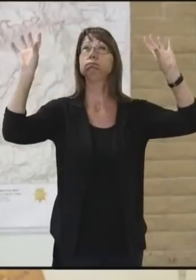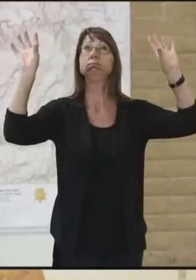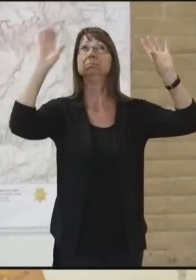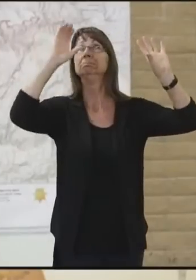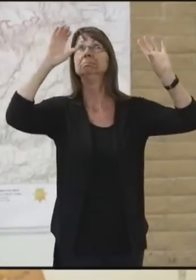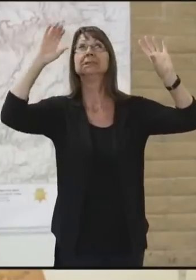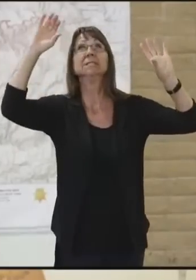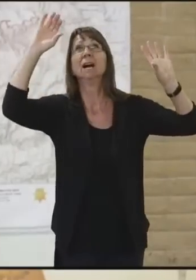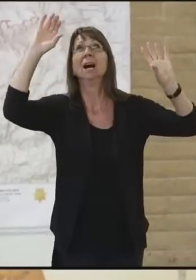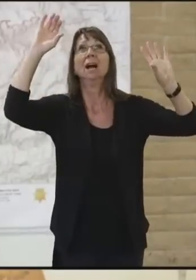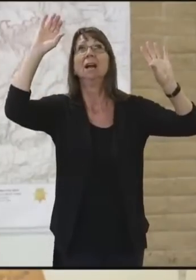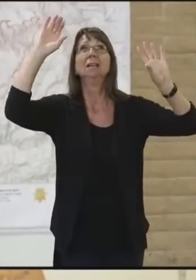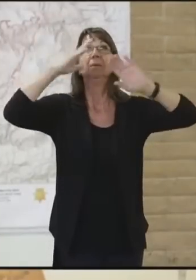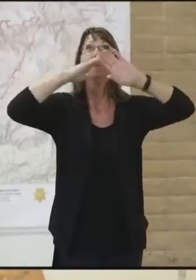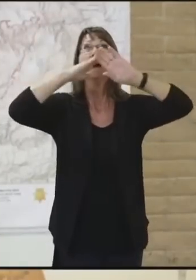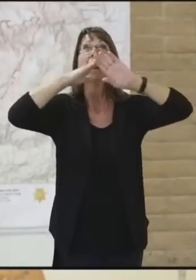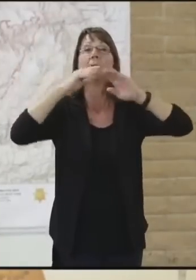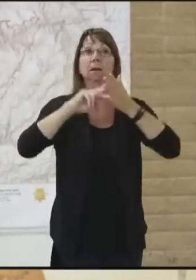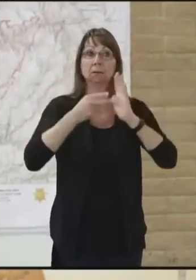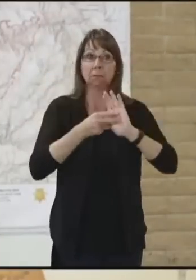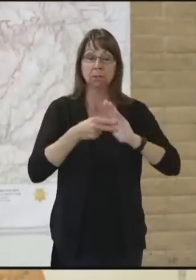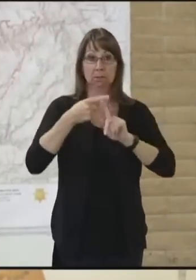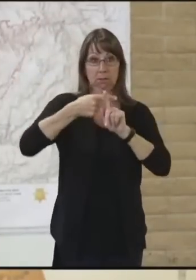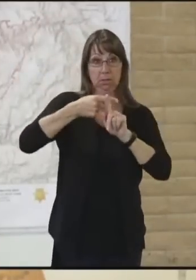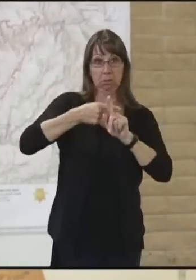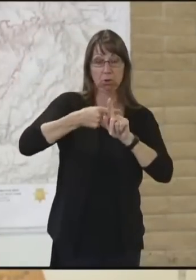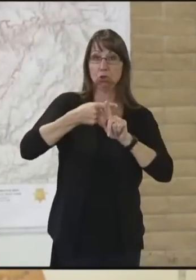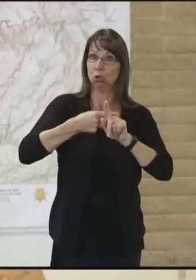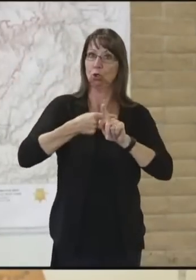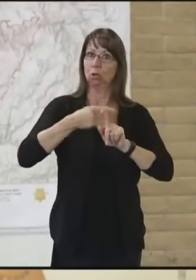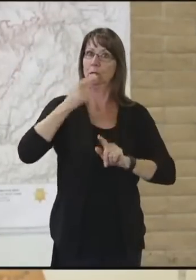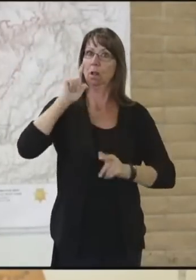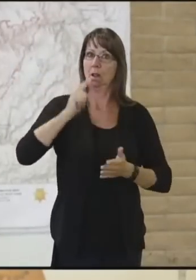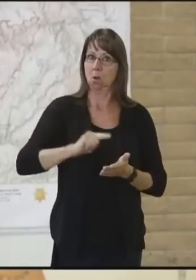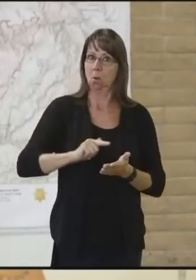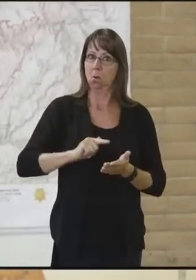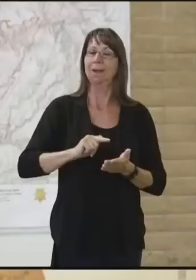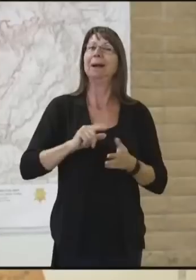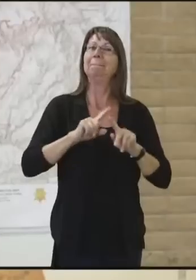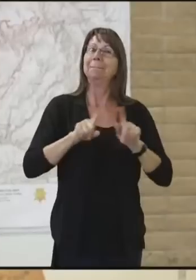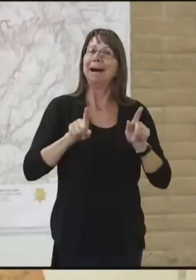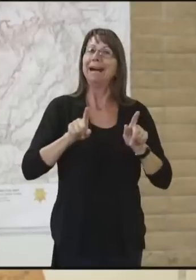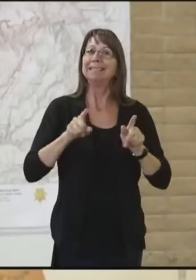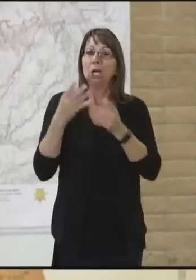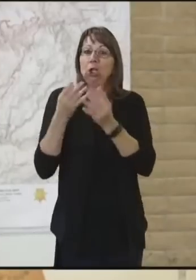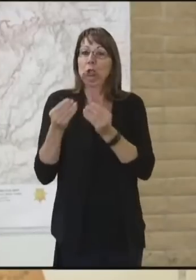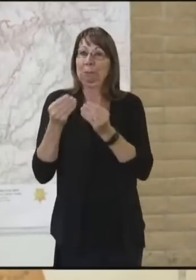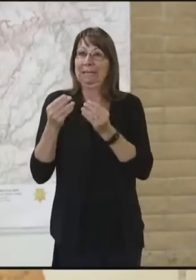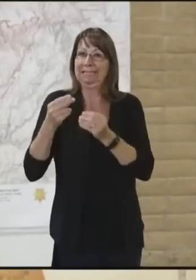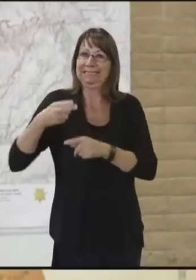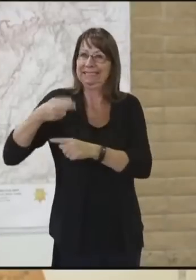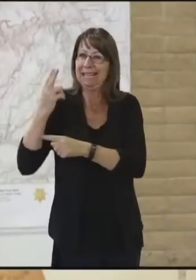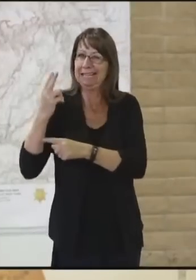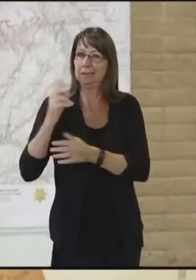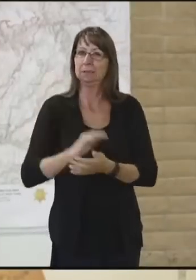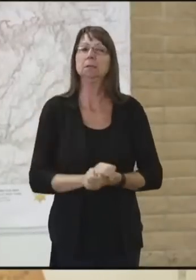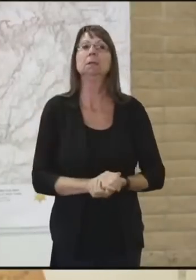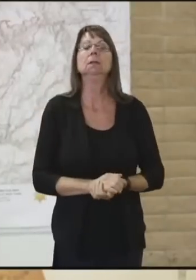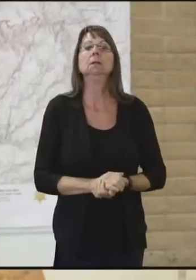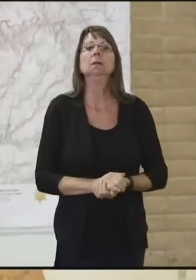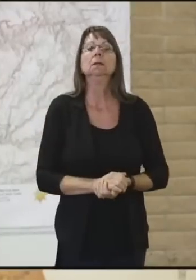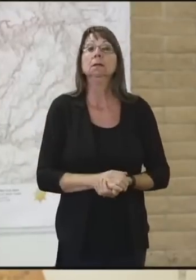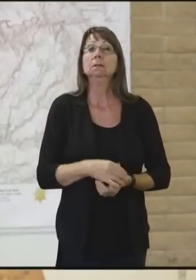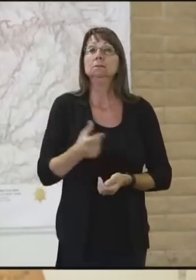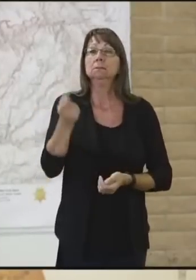reduced temperatures that actually kept the humidity a little bit higher. There is high pressure that is dominating